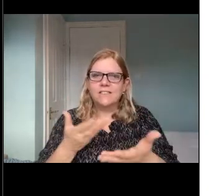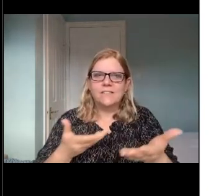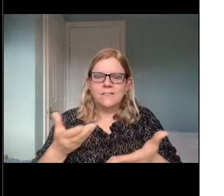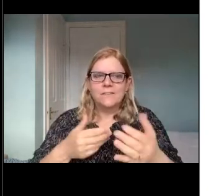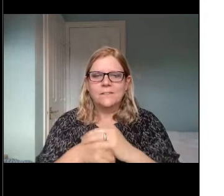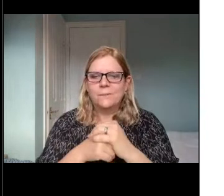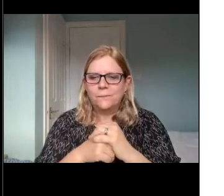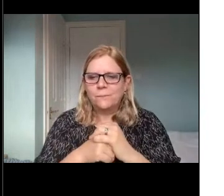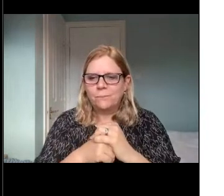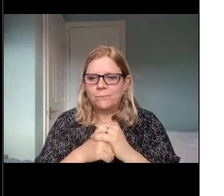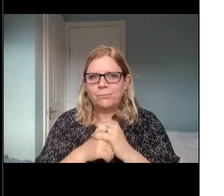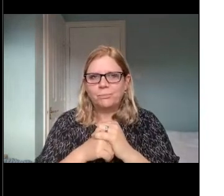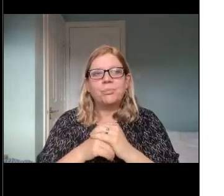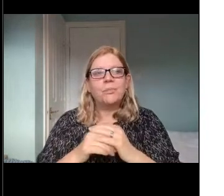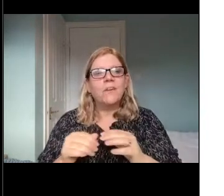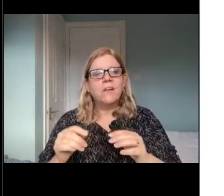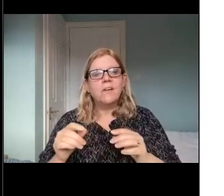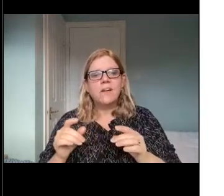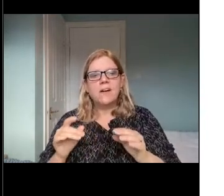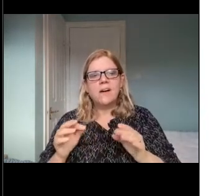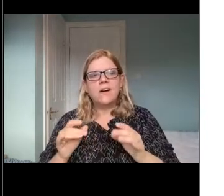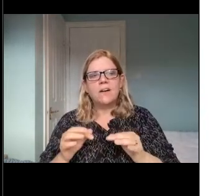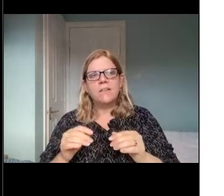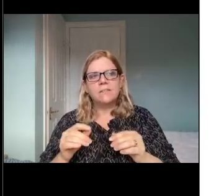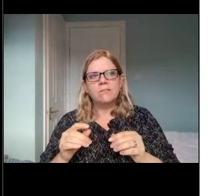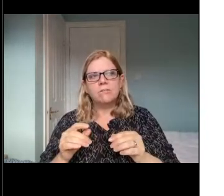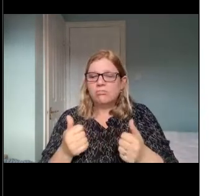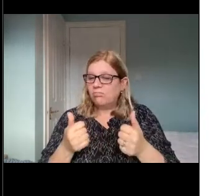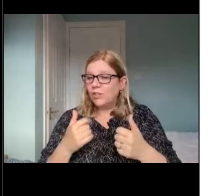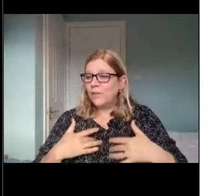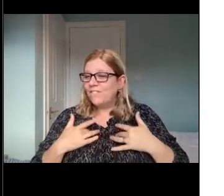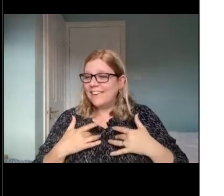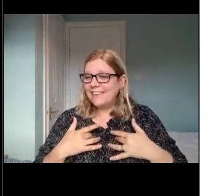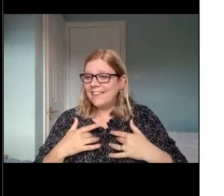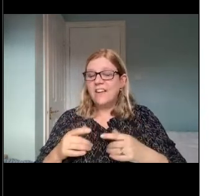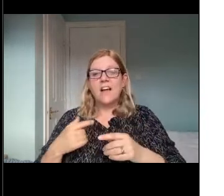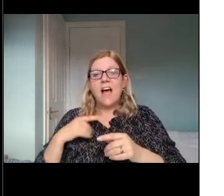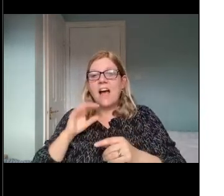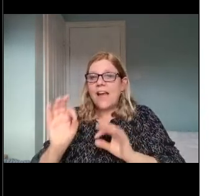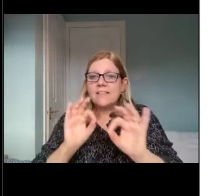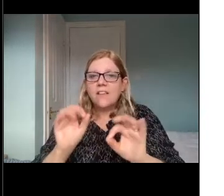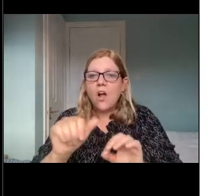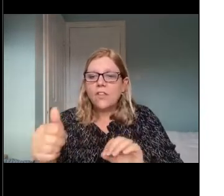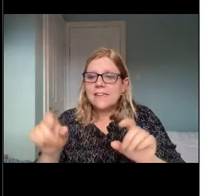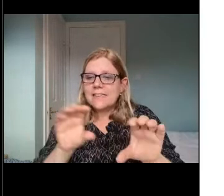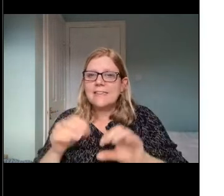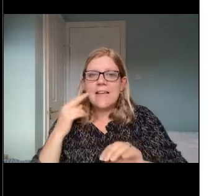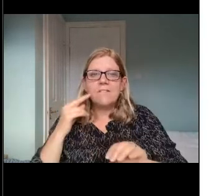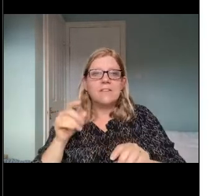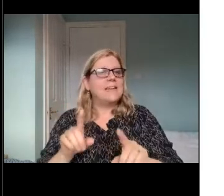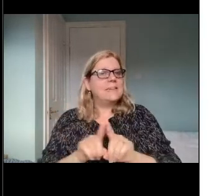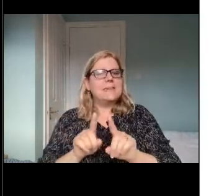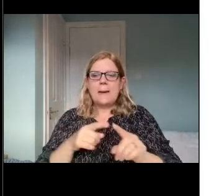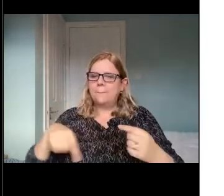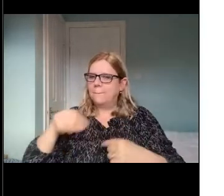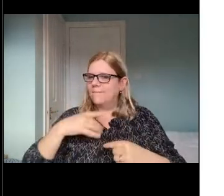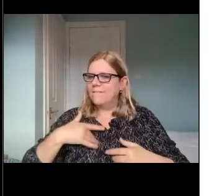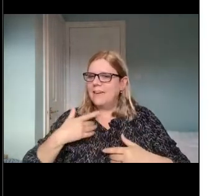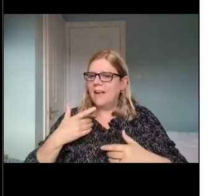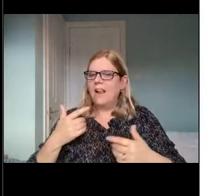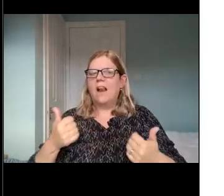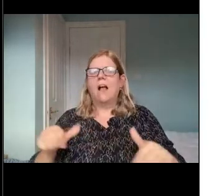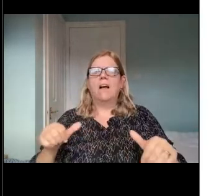I think for 20 years, I would say I'd been waiting for that sense of belonging that was facilitated by this group. And I have to say it's such a positive feeling.